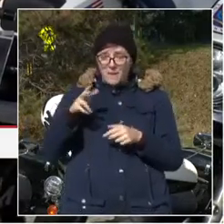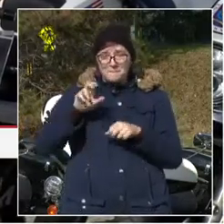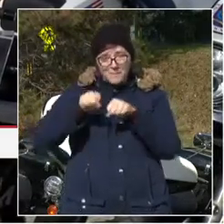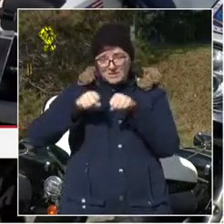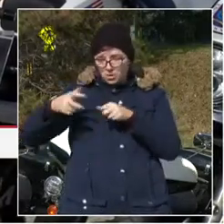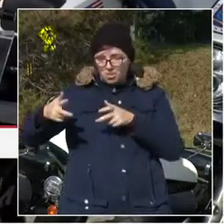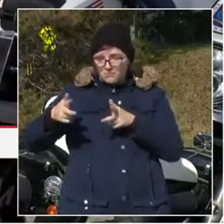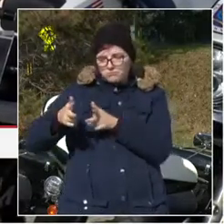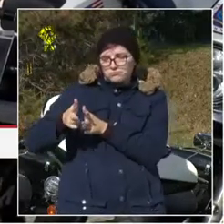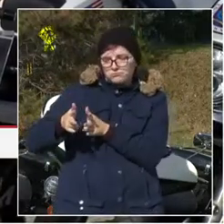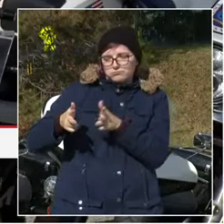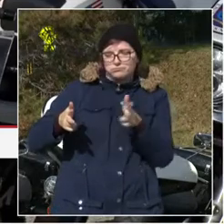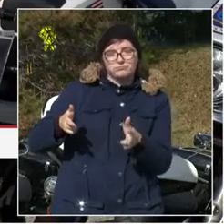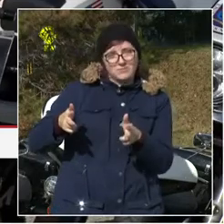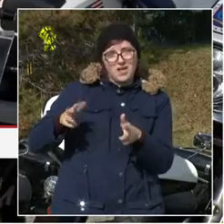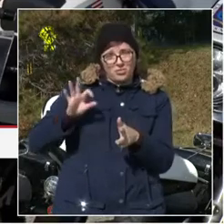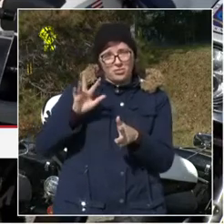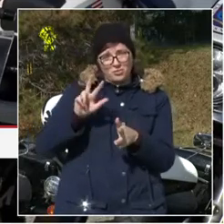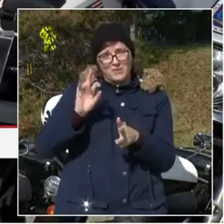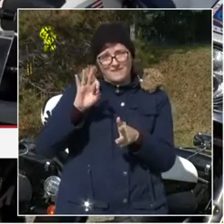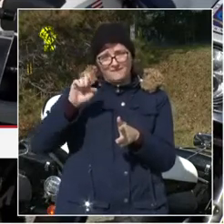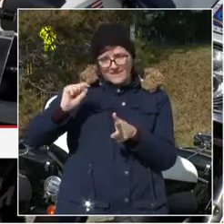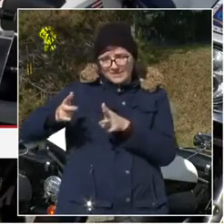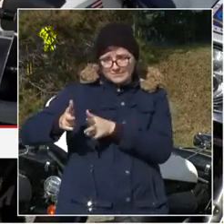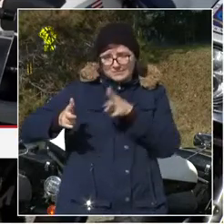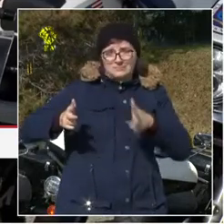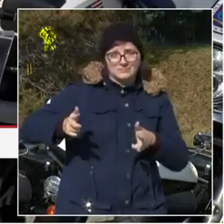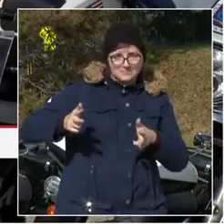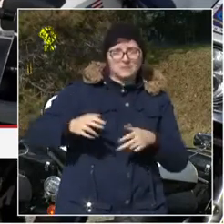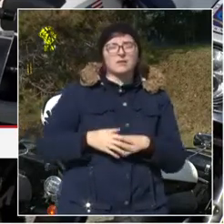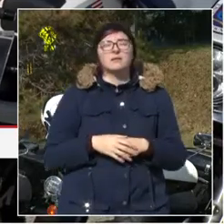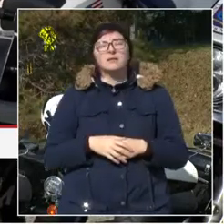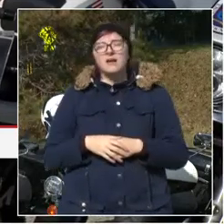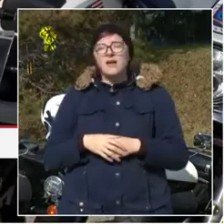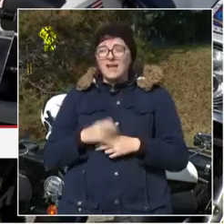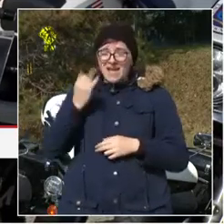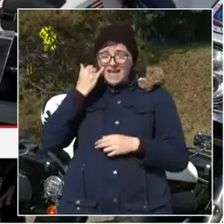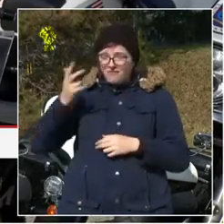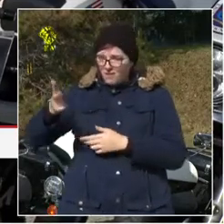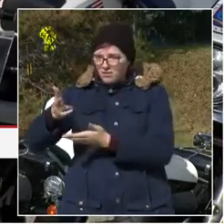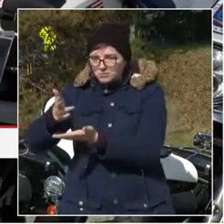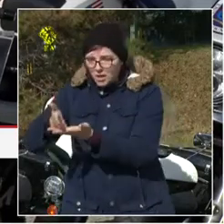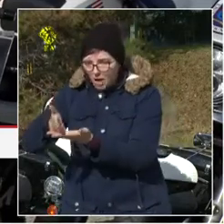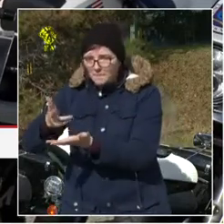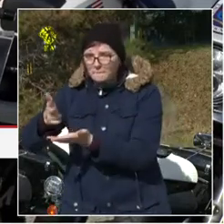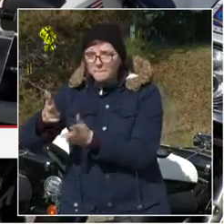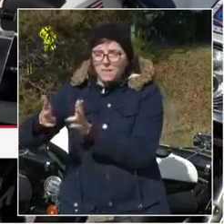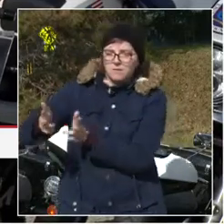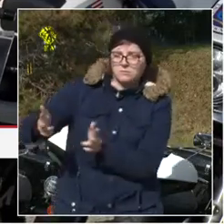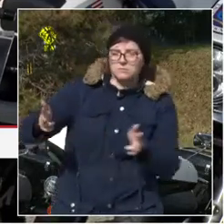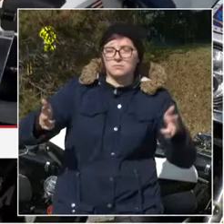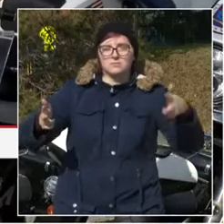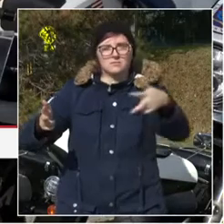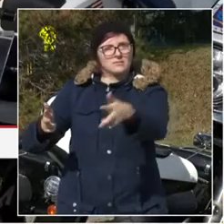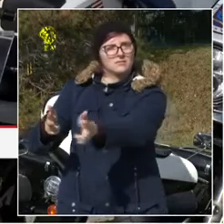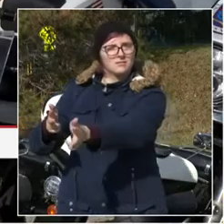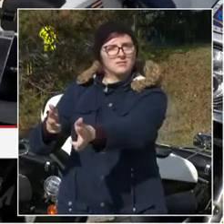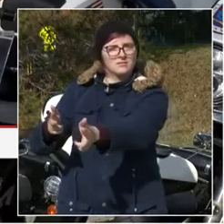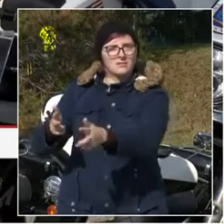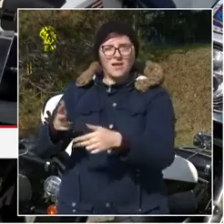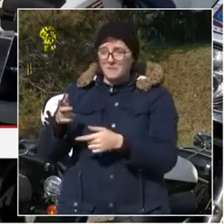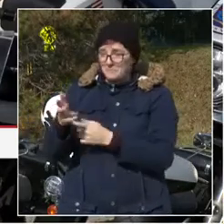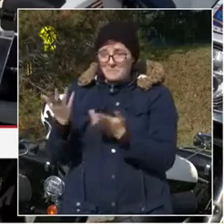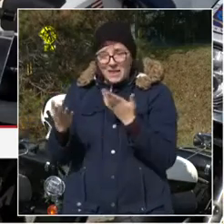and stop for pedestrians. Move over or slow down for all stopped vehicles who are on the shoulder. These motorists may have encountered a